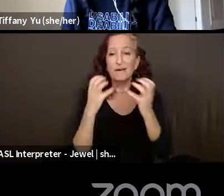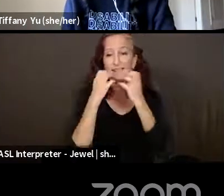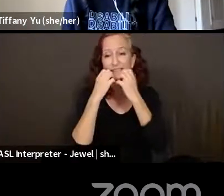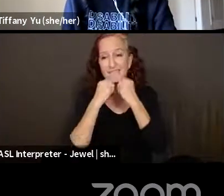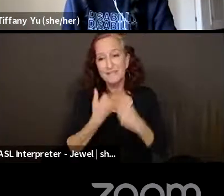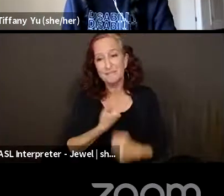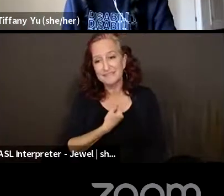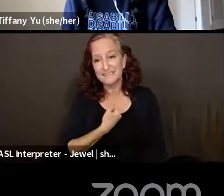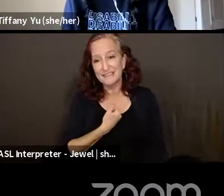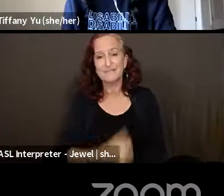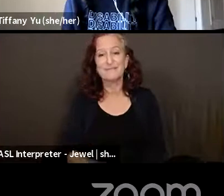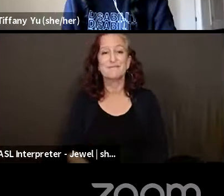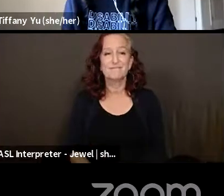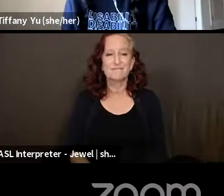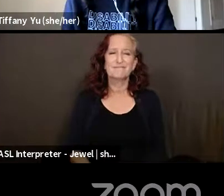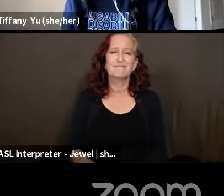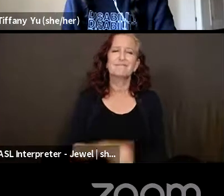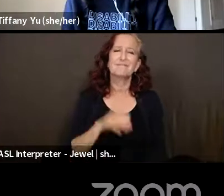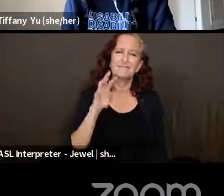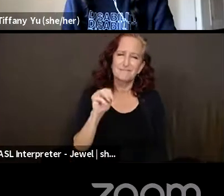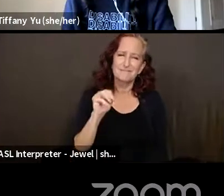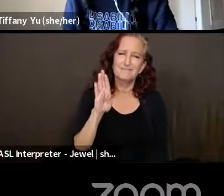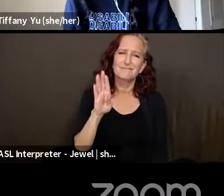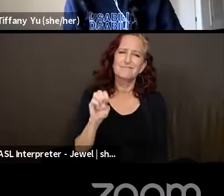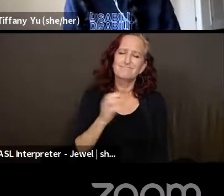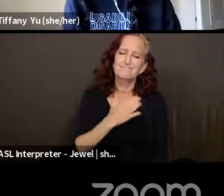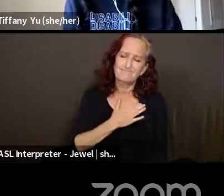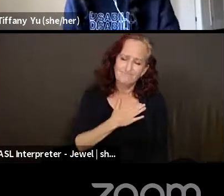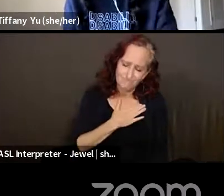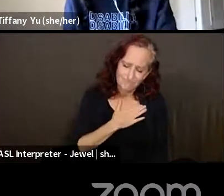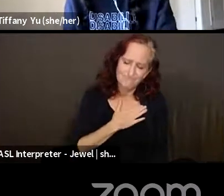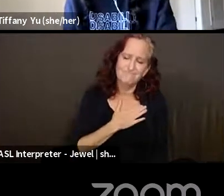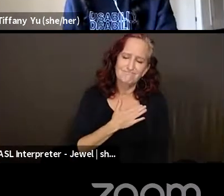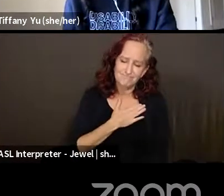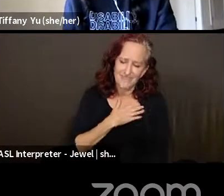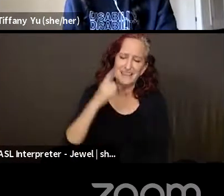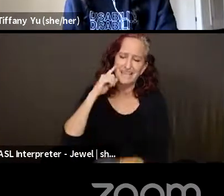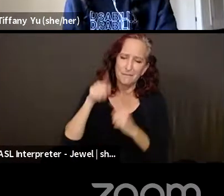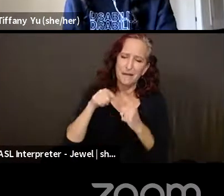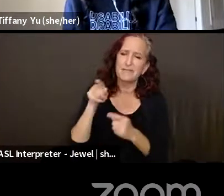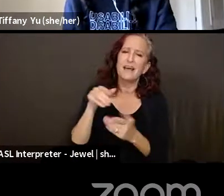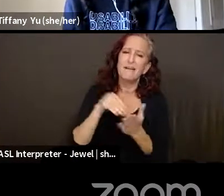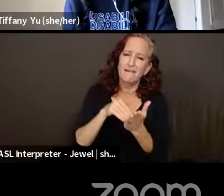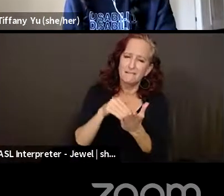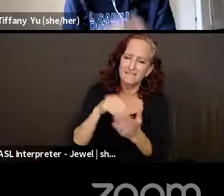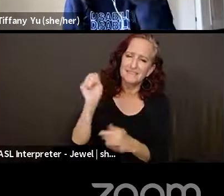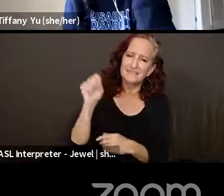Yes, I think about that often. Love is one of mine too. Yeah.